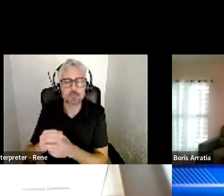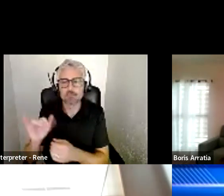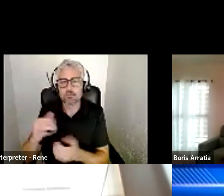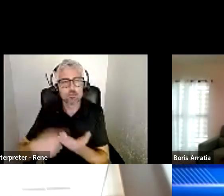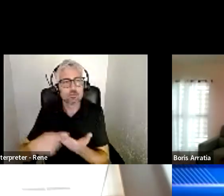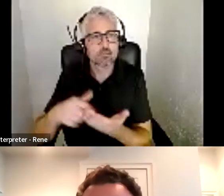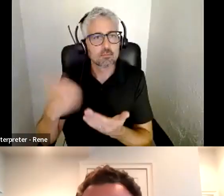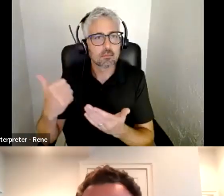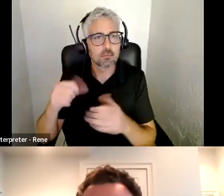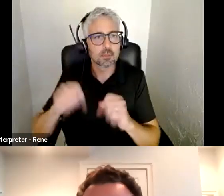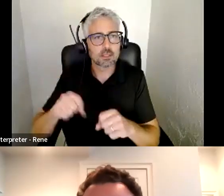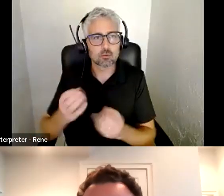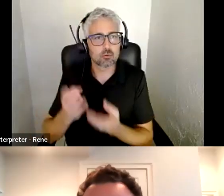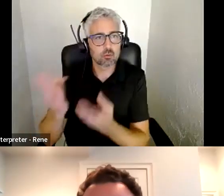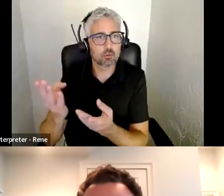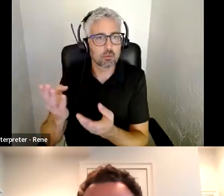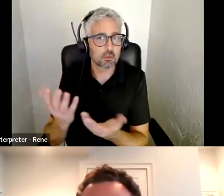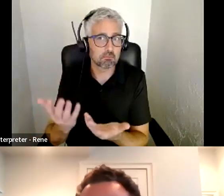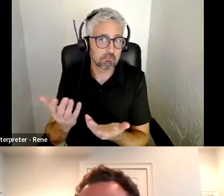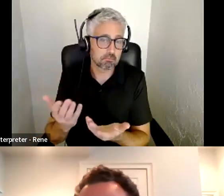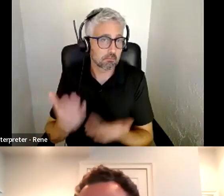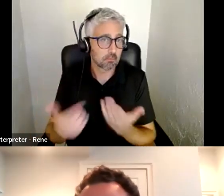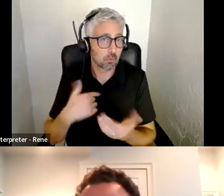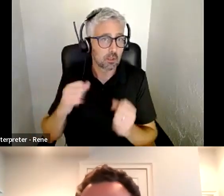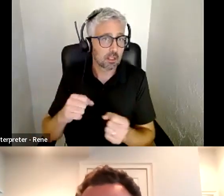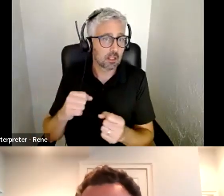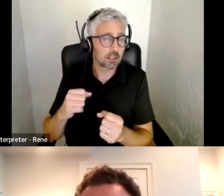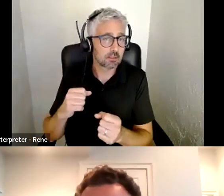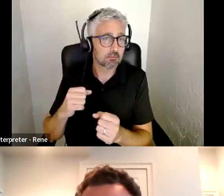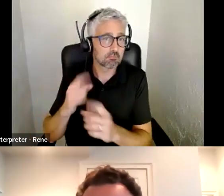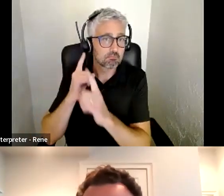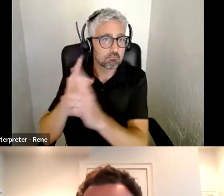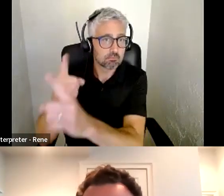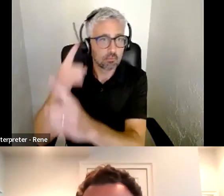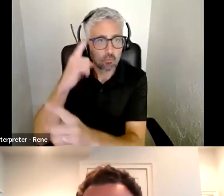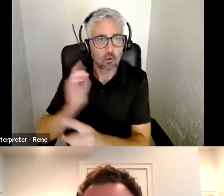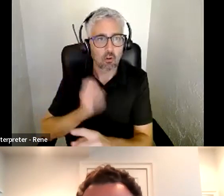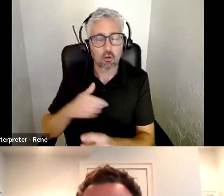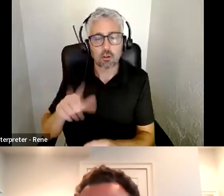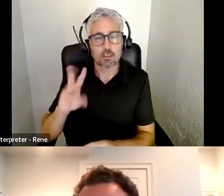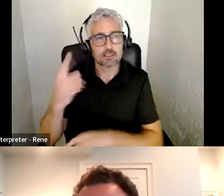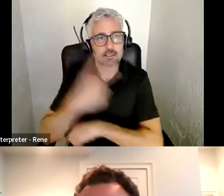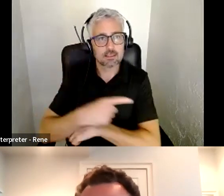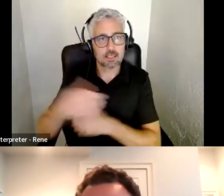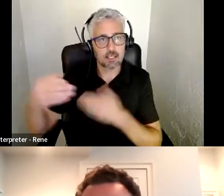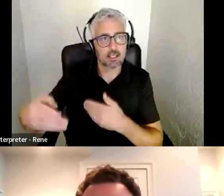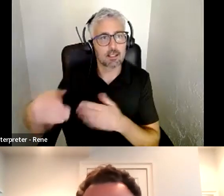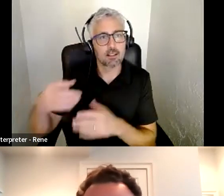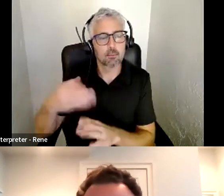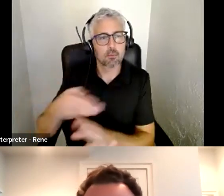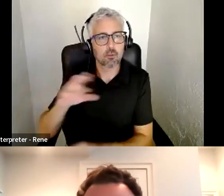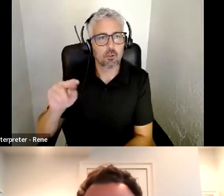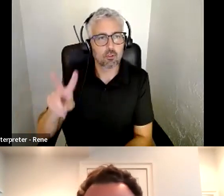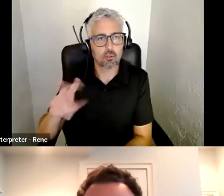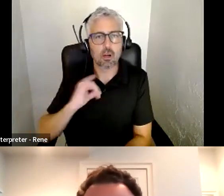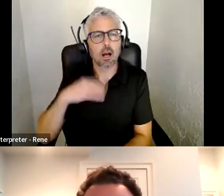other potential recommendations that we can potentially pursue in our 60-day sprint towards November. I have some ideas myself